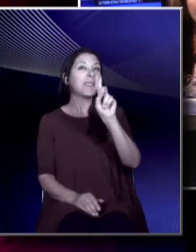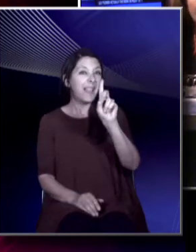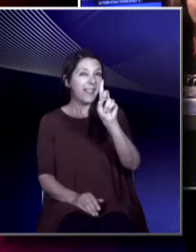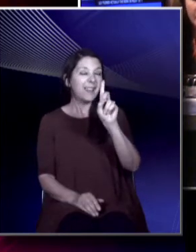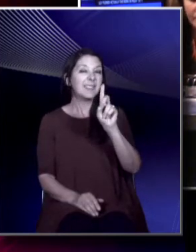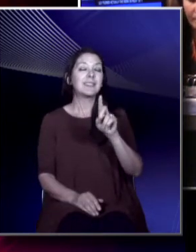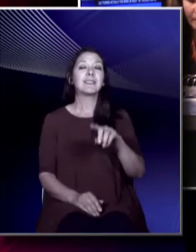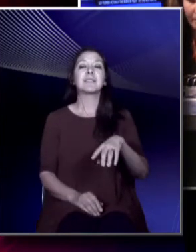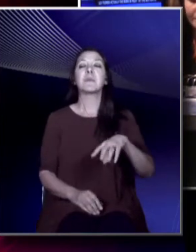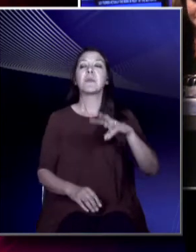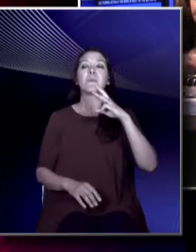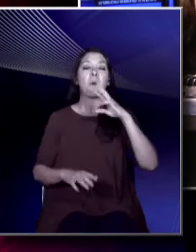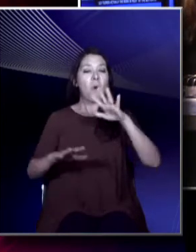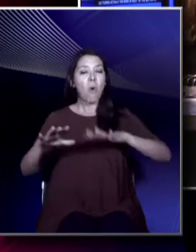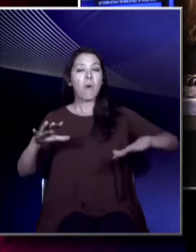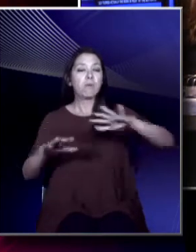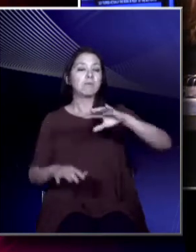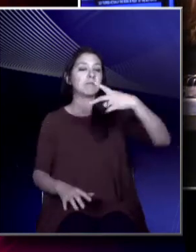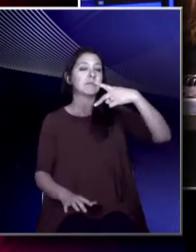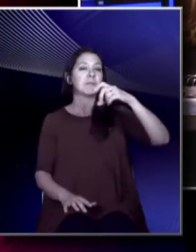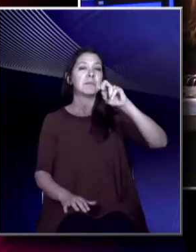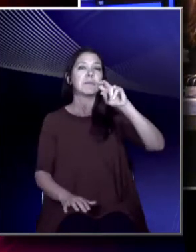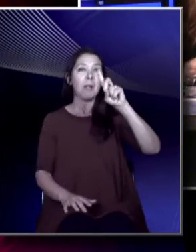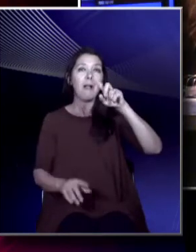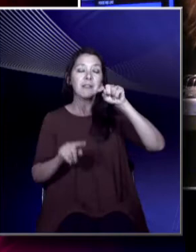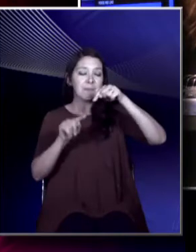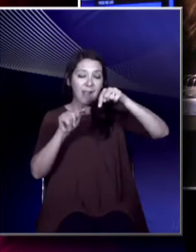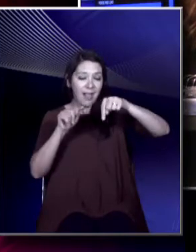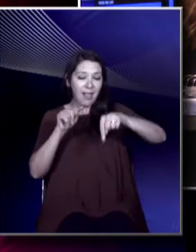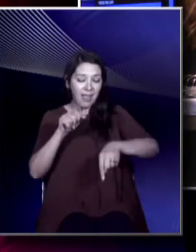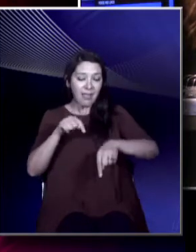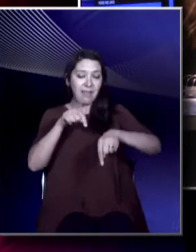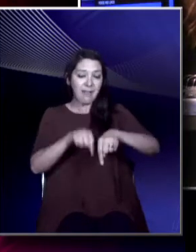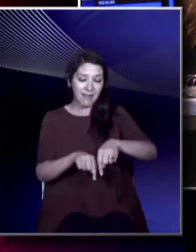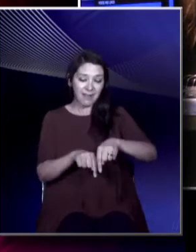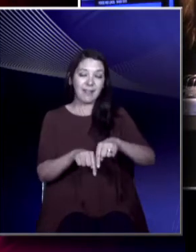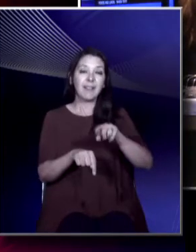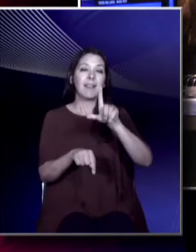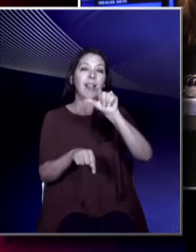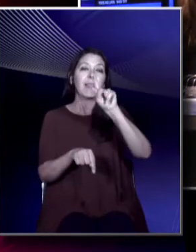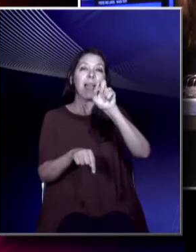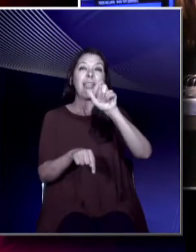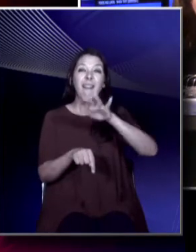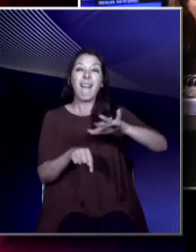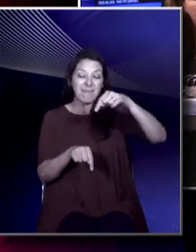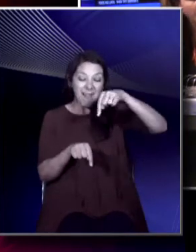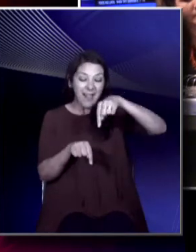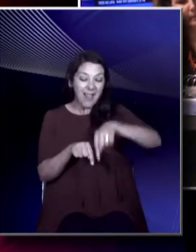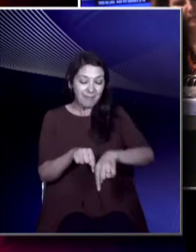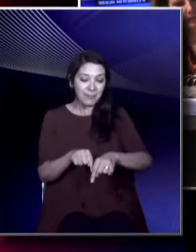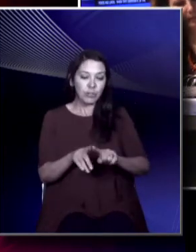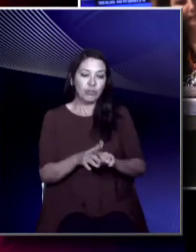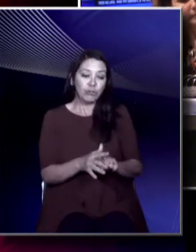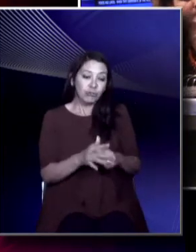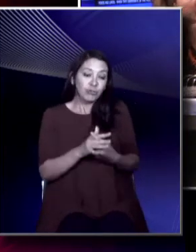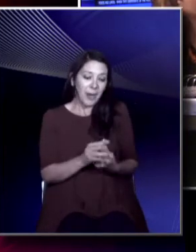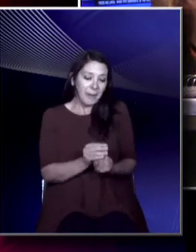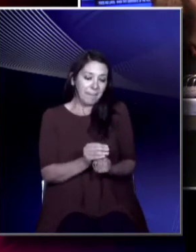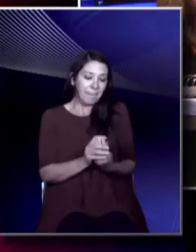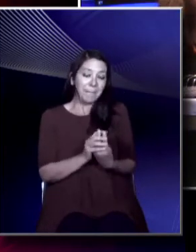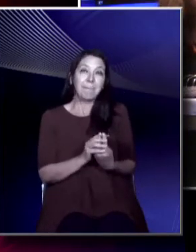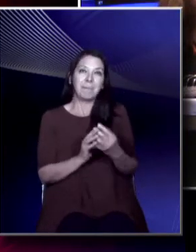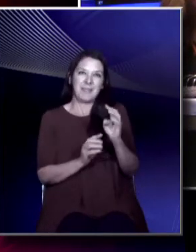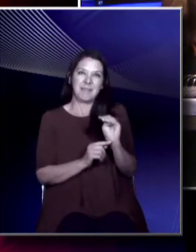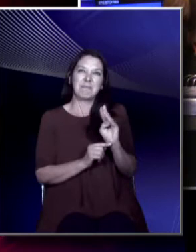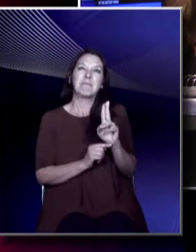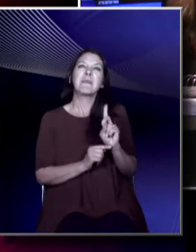of ponds and lakes? When they germinate in the mud, they're at the bottom there. And